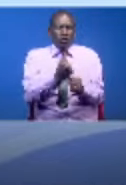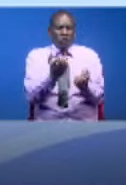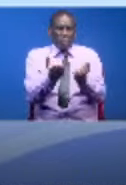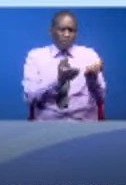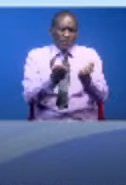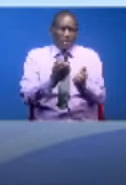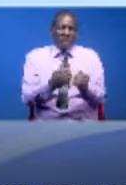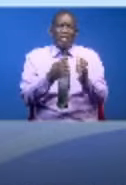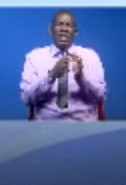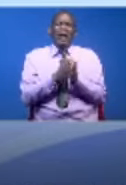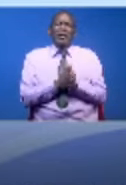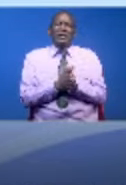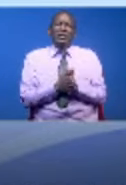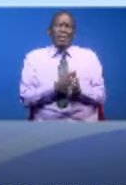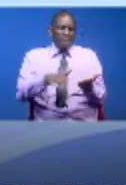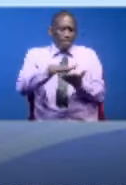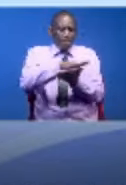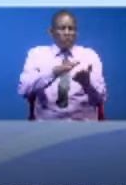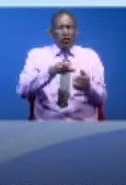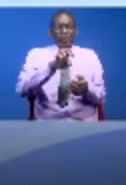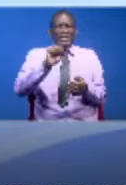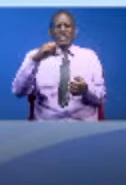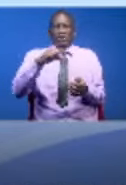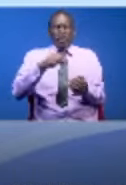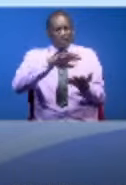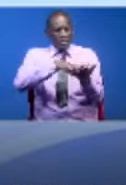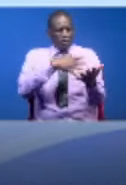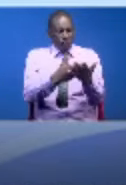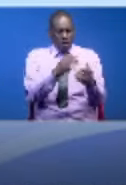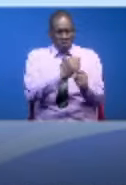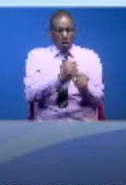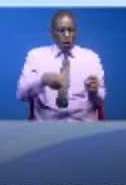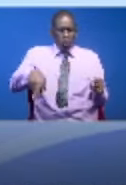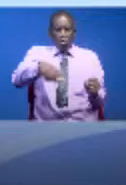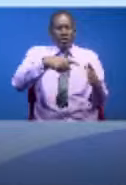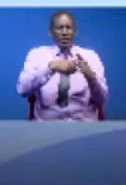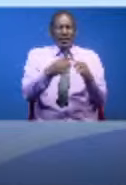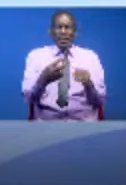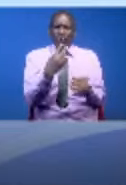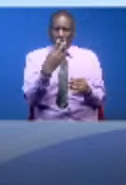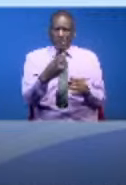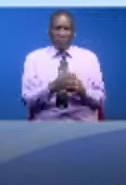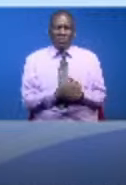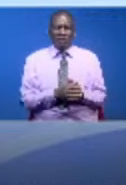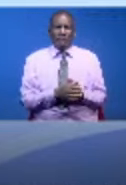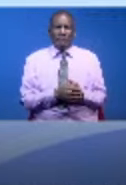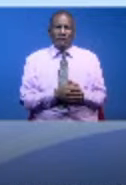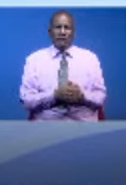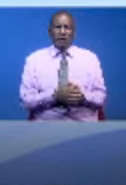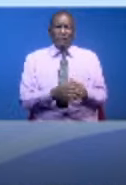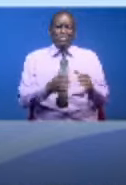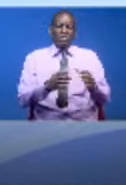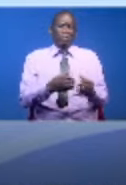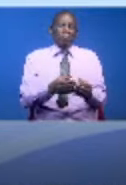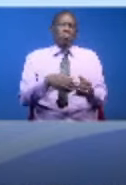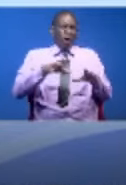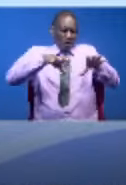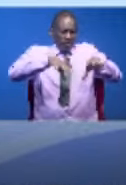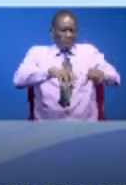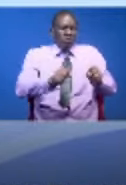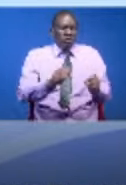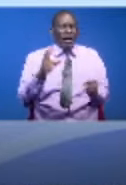And just based on the ESG framework, we started seeing a big adoption by clients